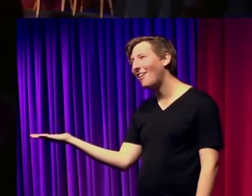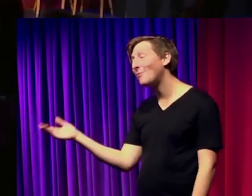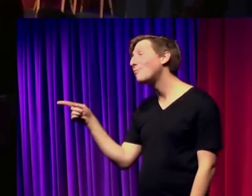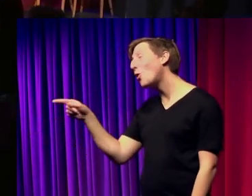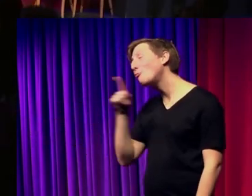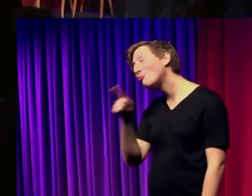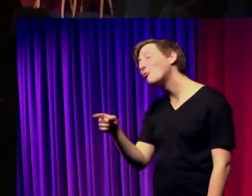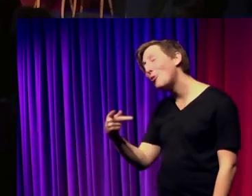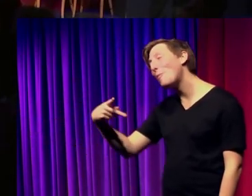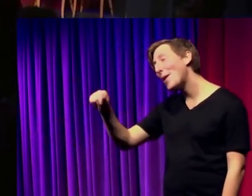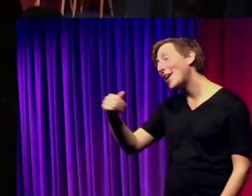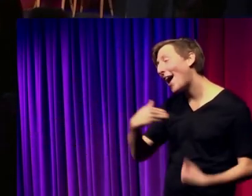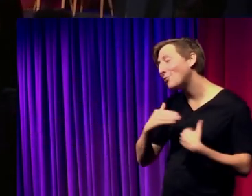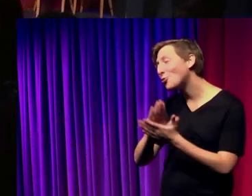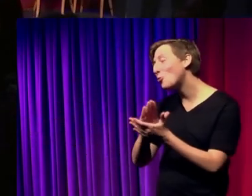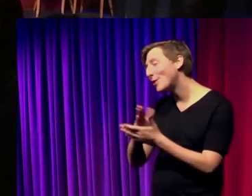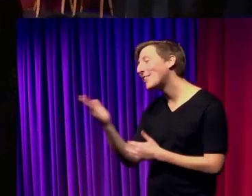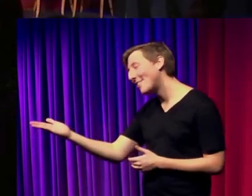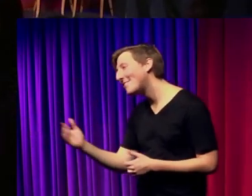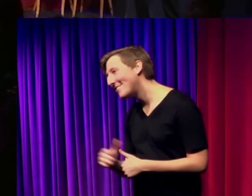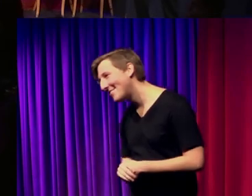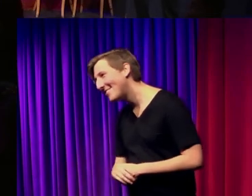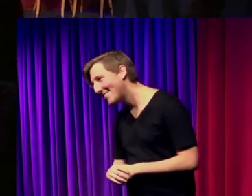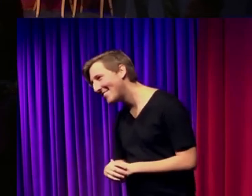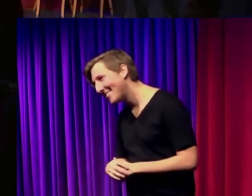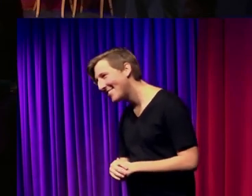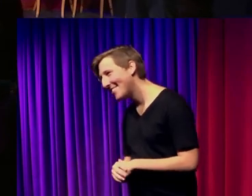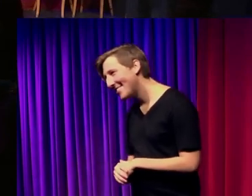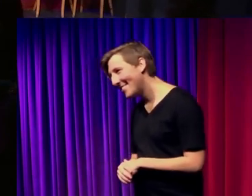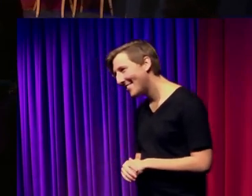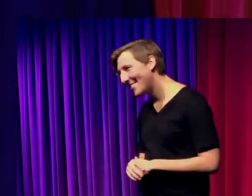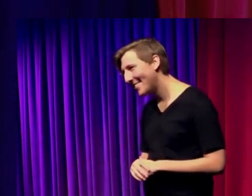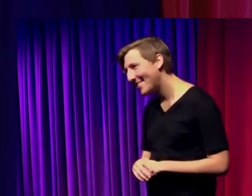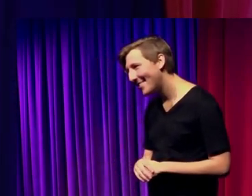They do, you bigots.